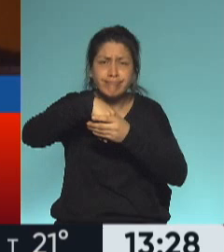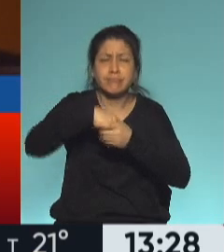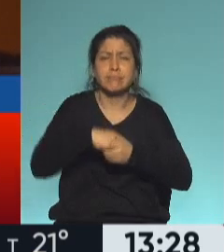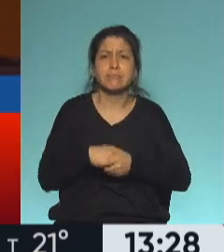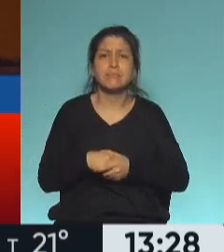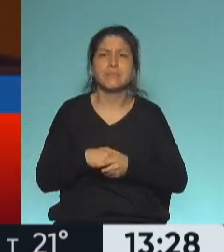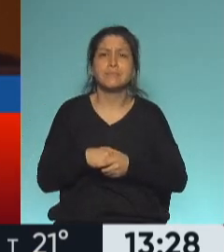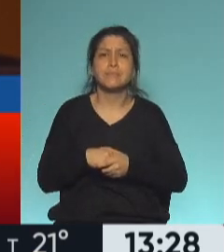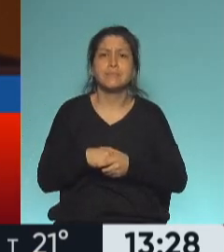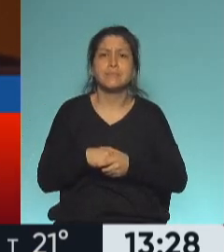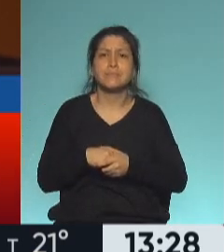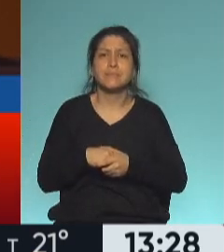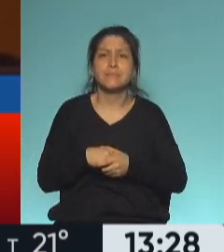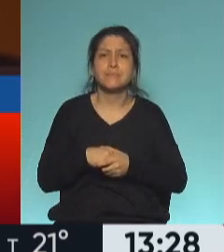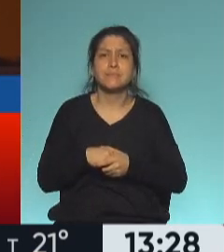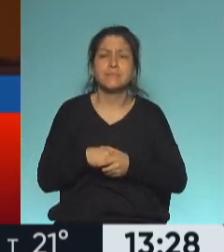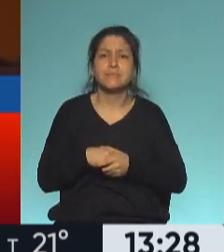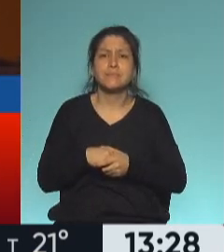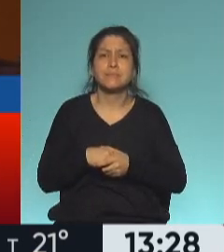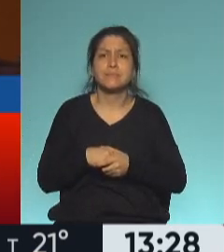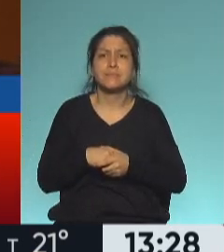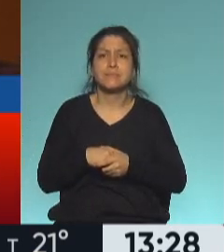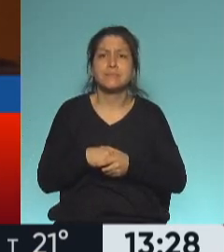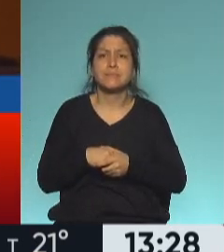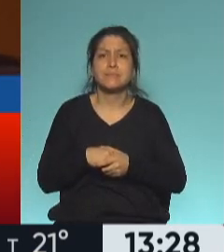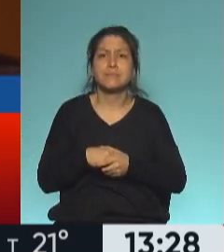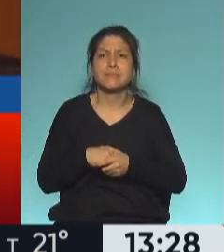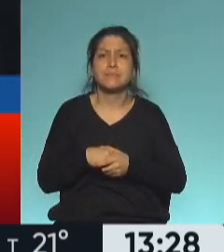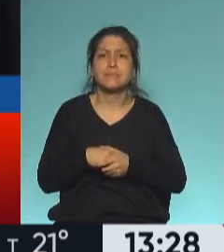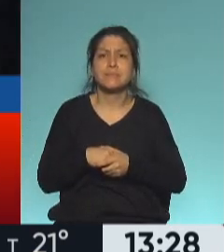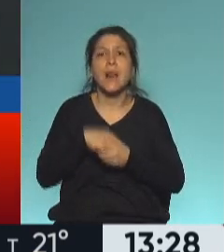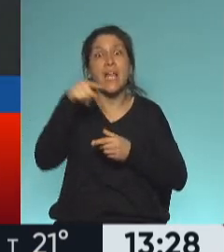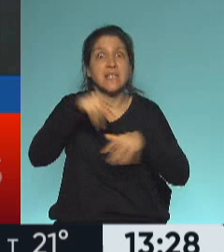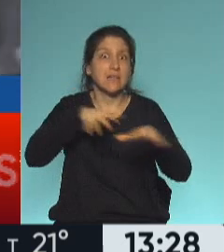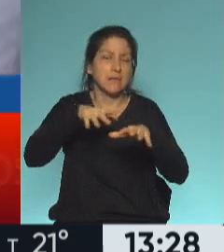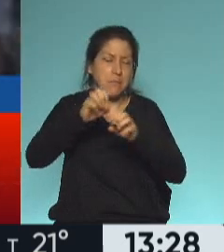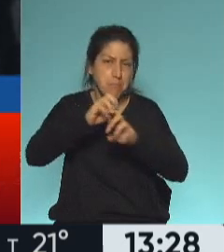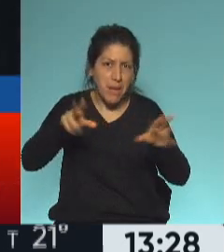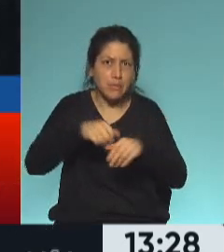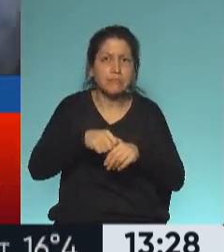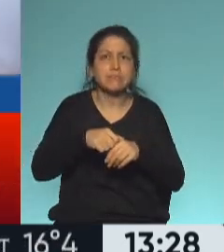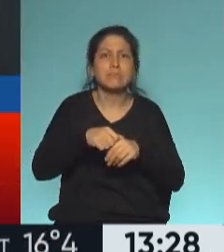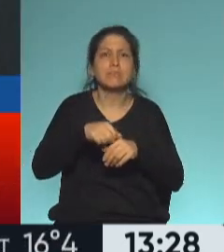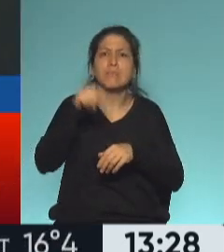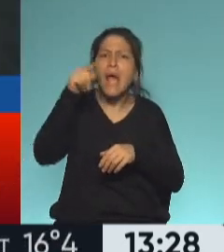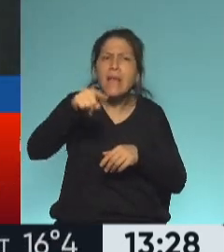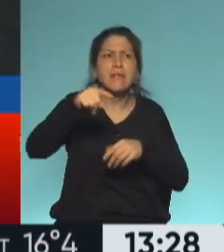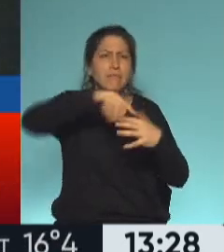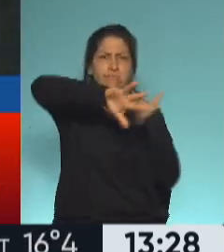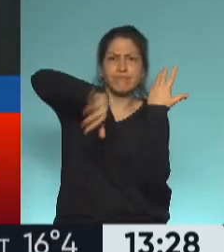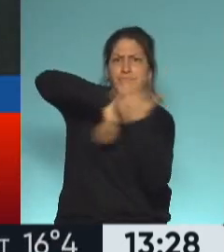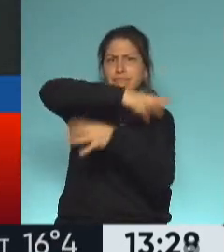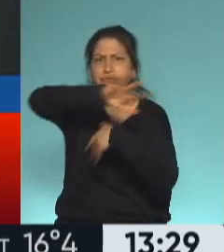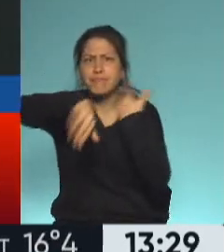on all the people who, in this or that extent, were involved in those atrocities. En el marco de estos raids, recurrió a un